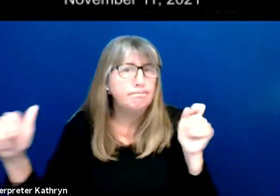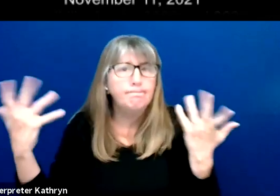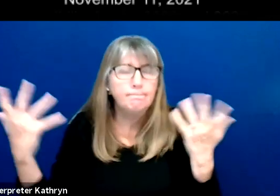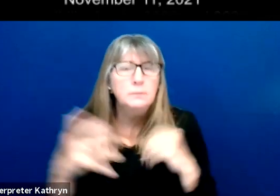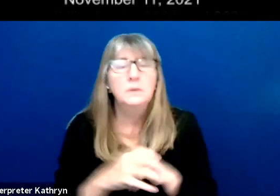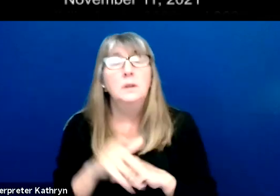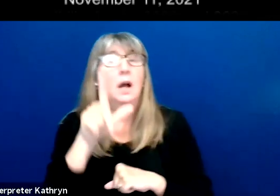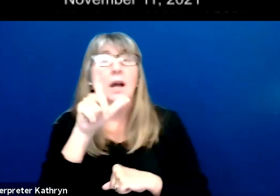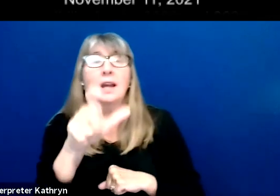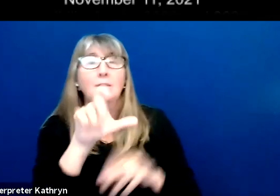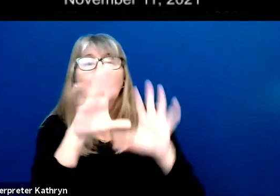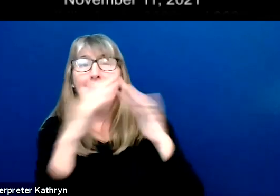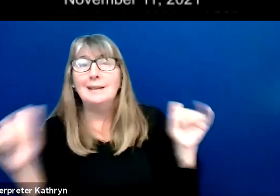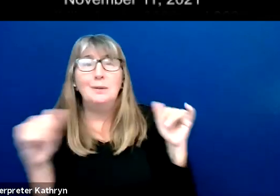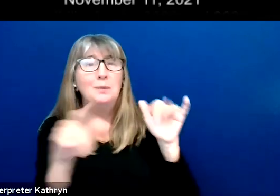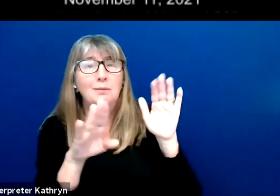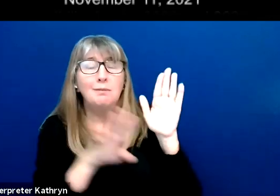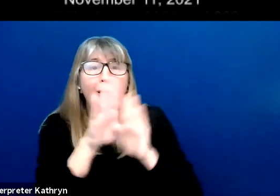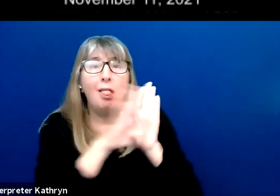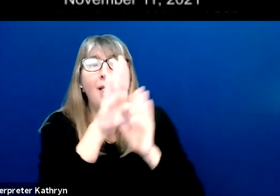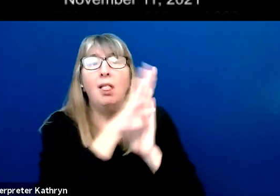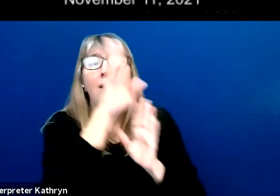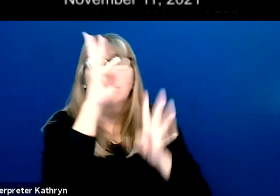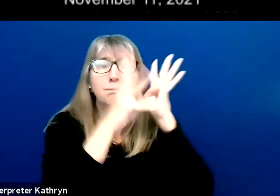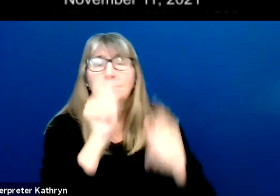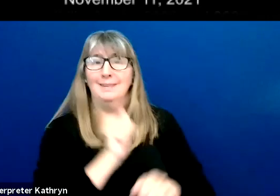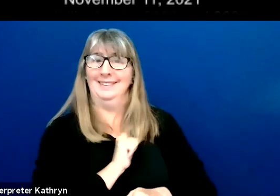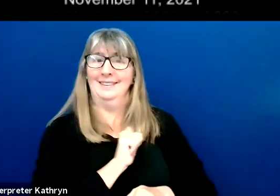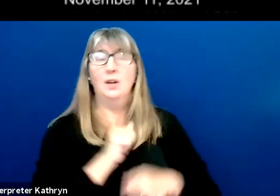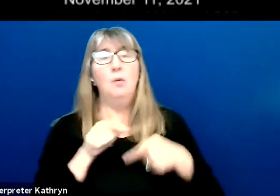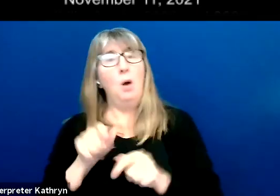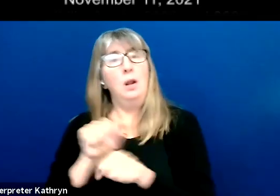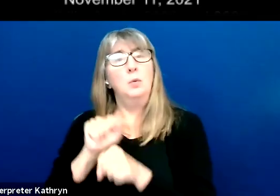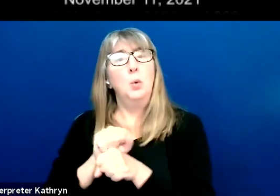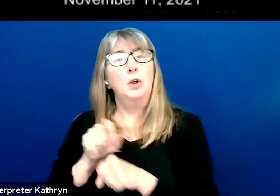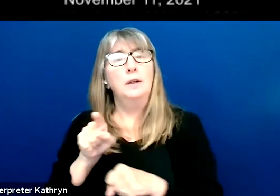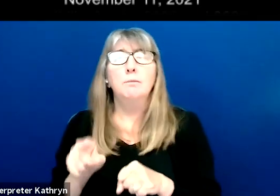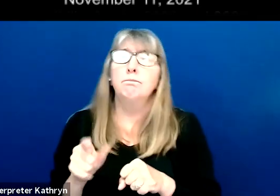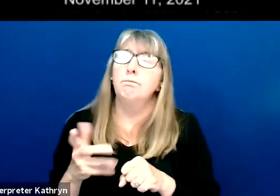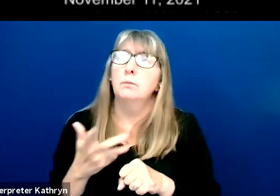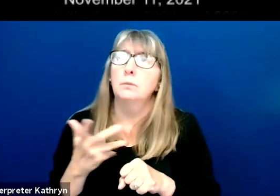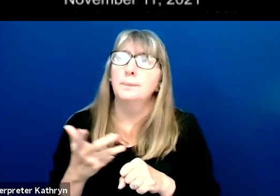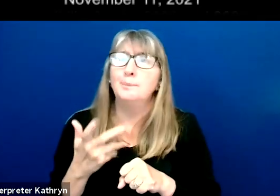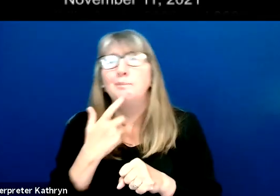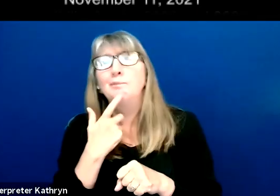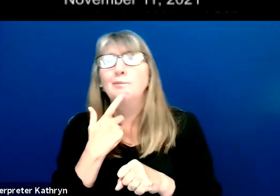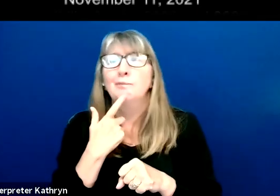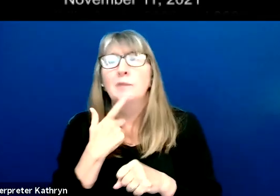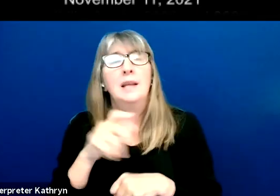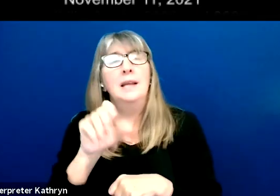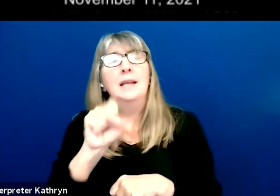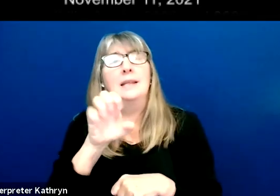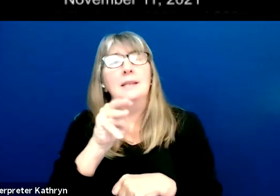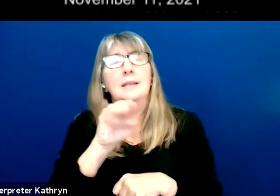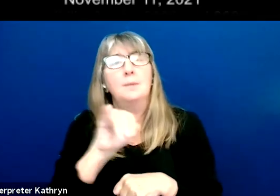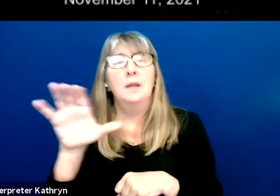develop systems where, when I was working in for example, a semiconductors lab as part